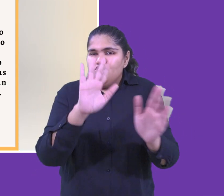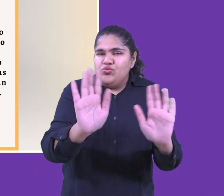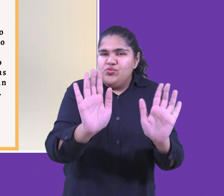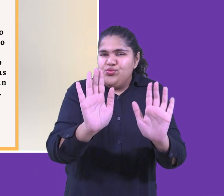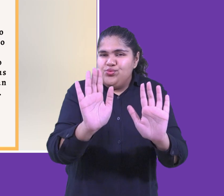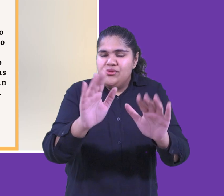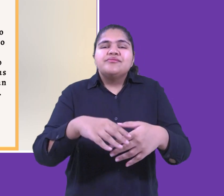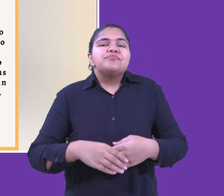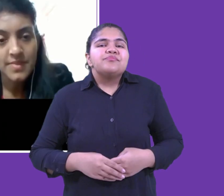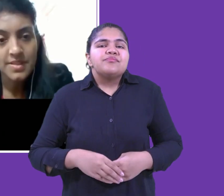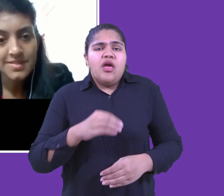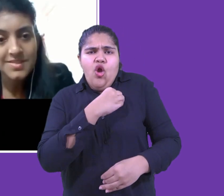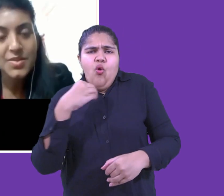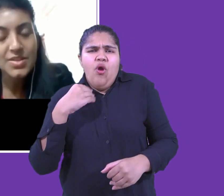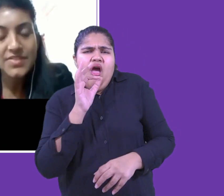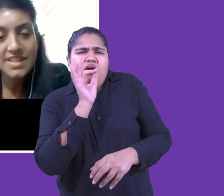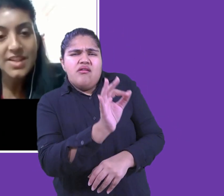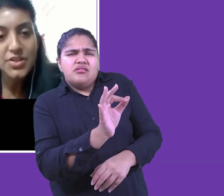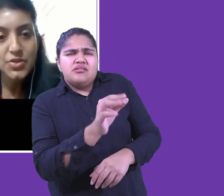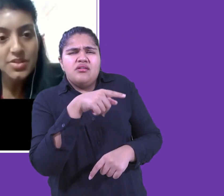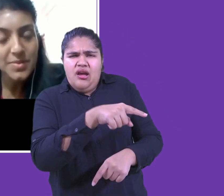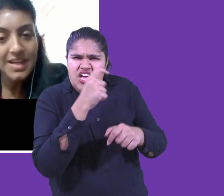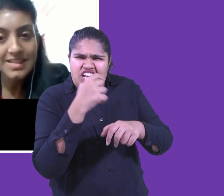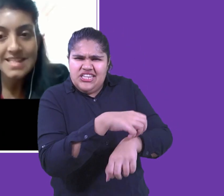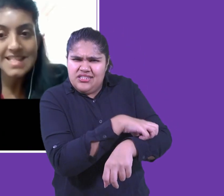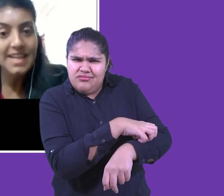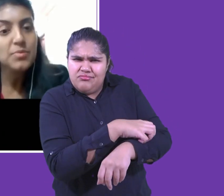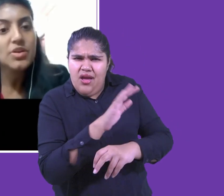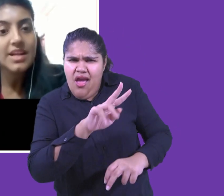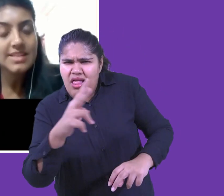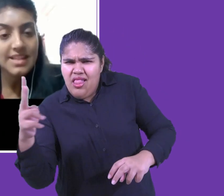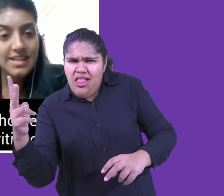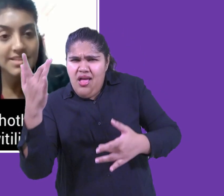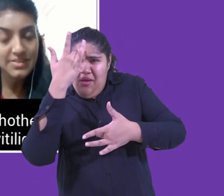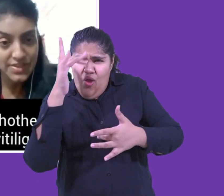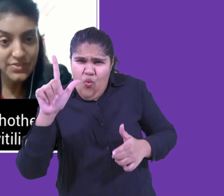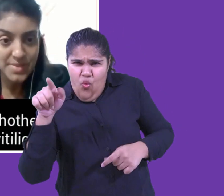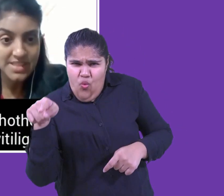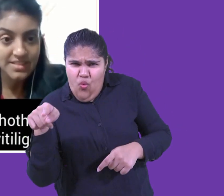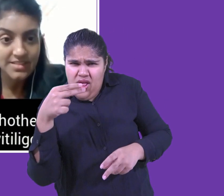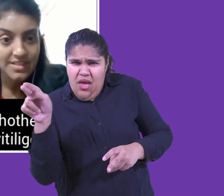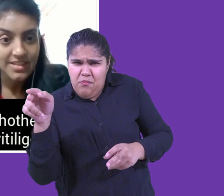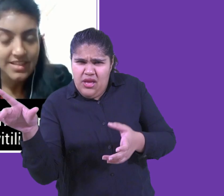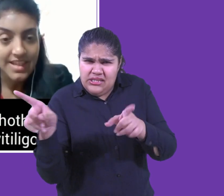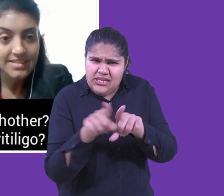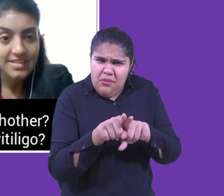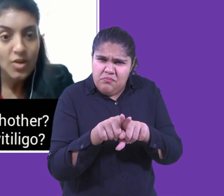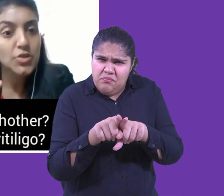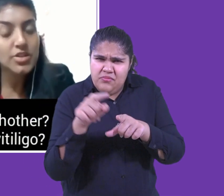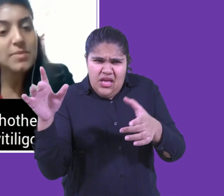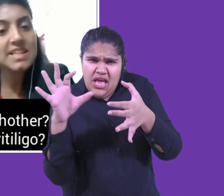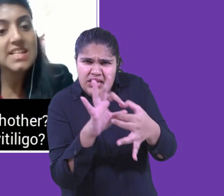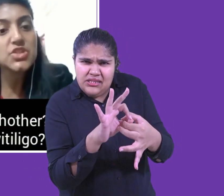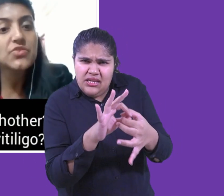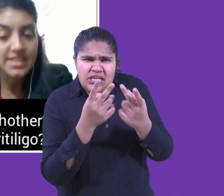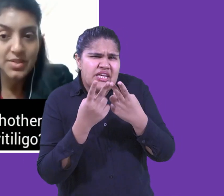consultation. So, doctor, vitiligo and Yes, leucoderma are same, or are they different from each other? Or